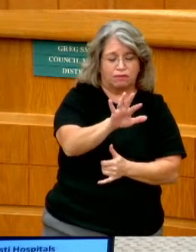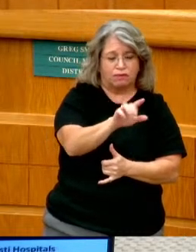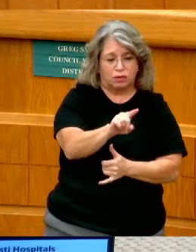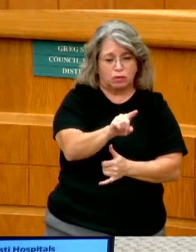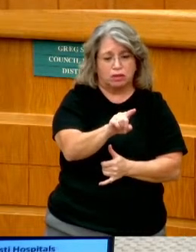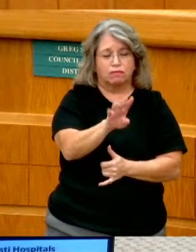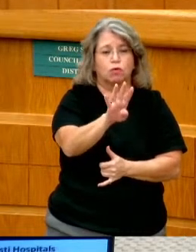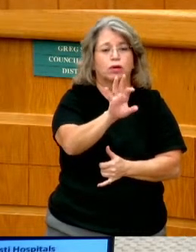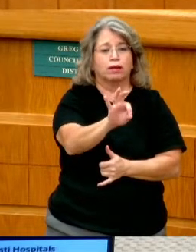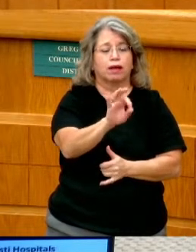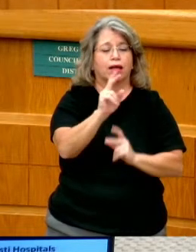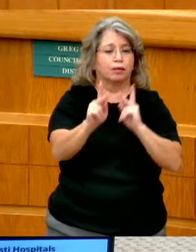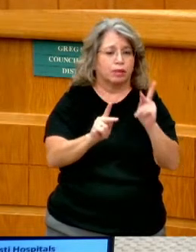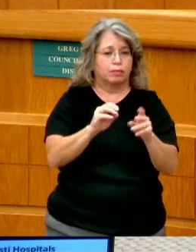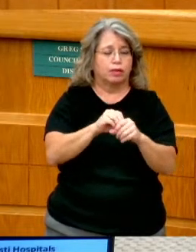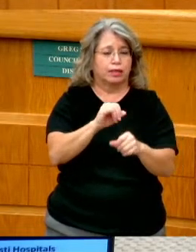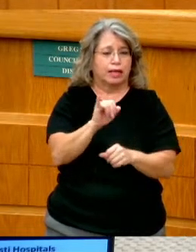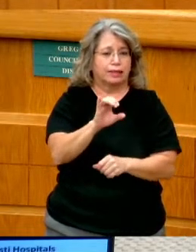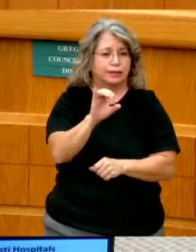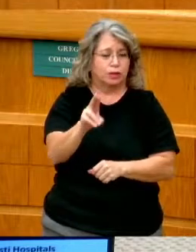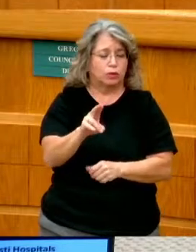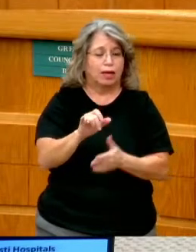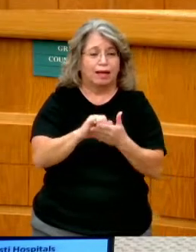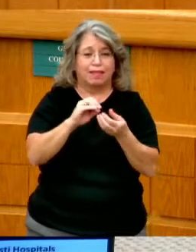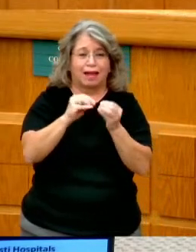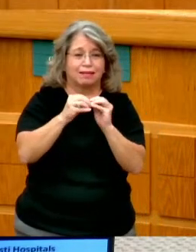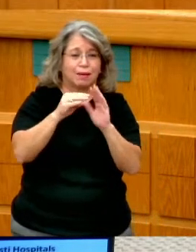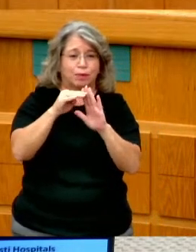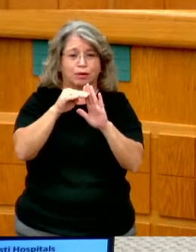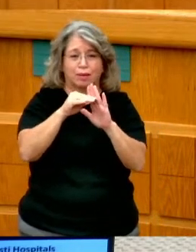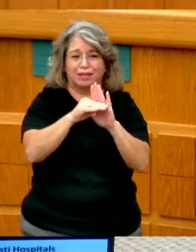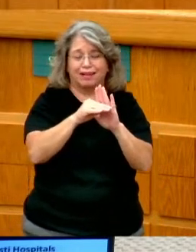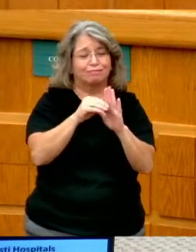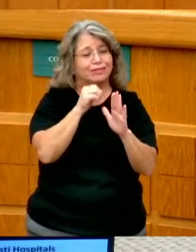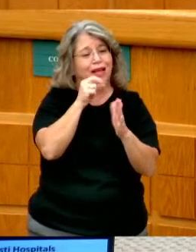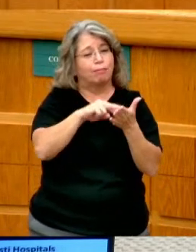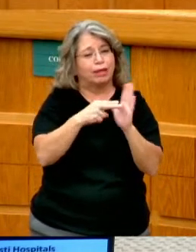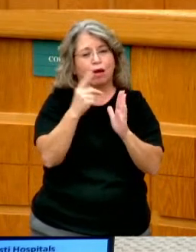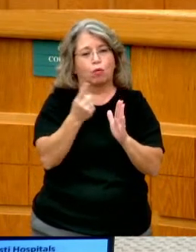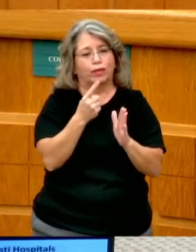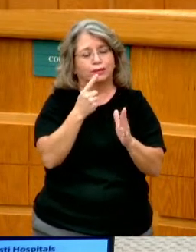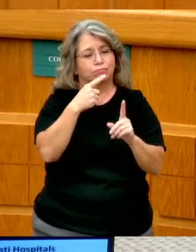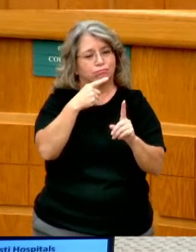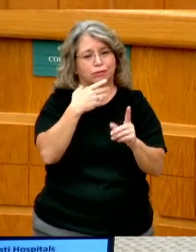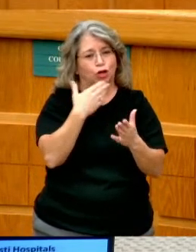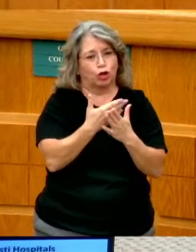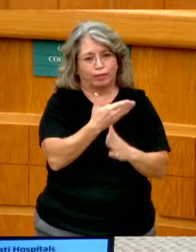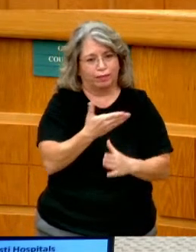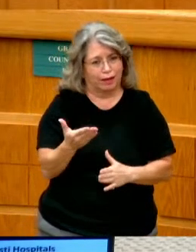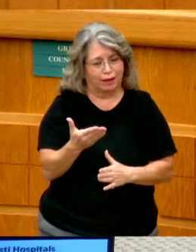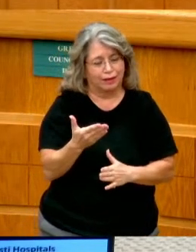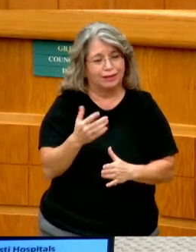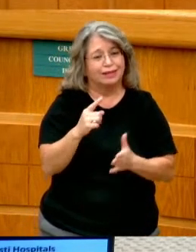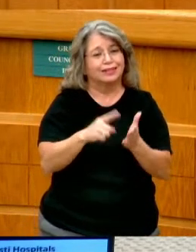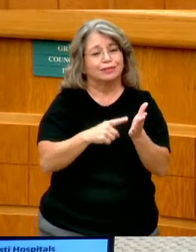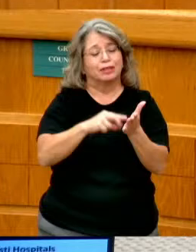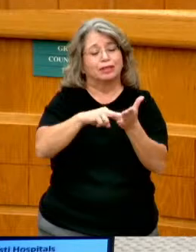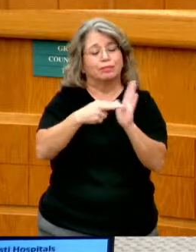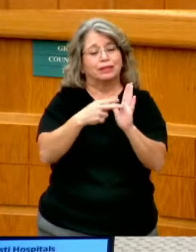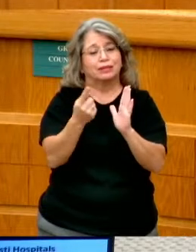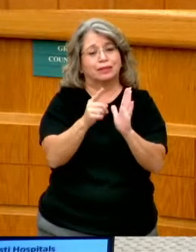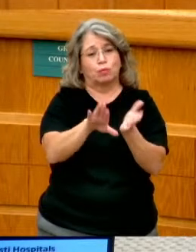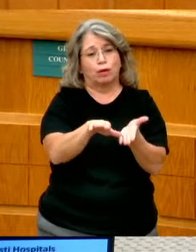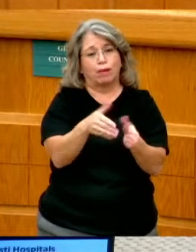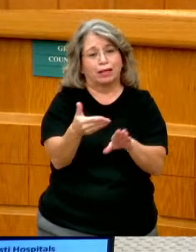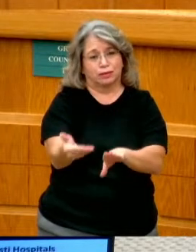people in the ICU. The number coming down is not always a good thing. The number coming down sometimes indicates deaths that we've had